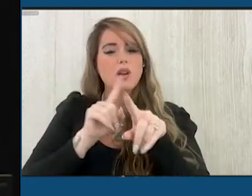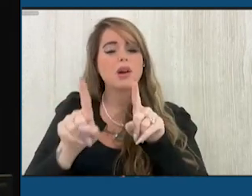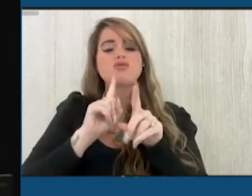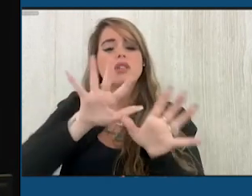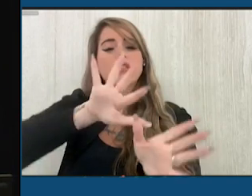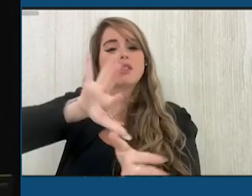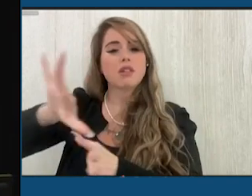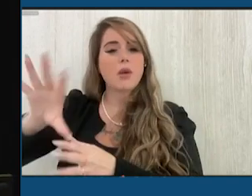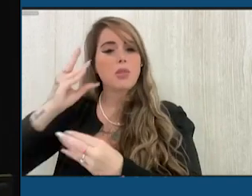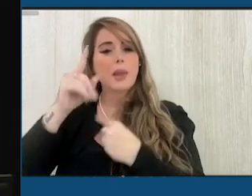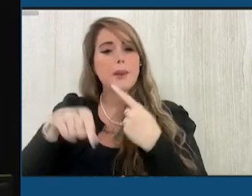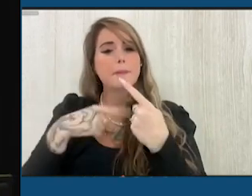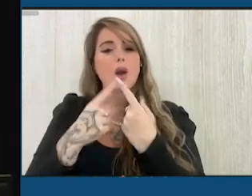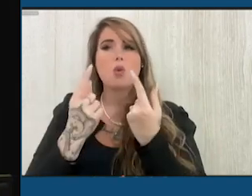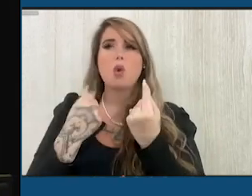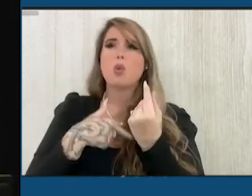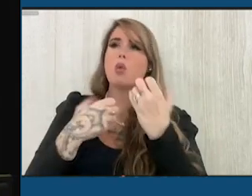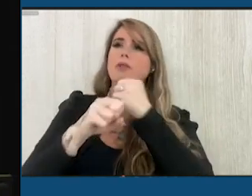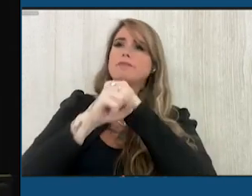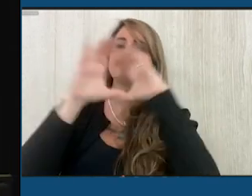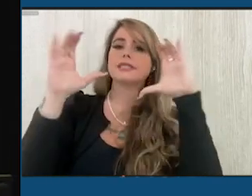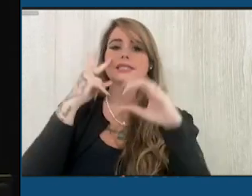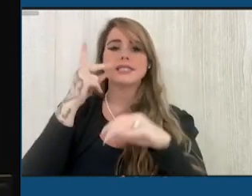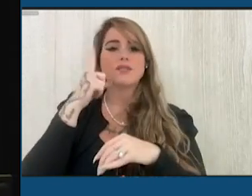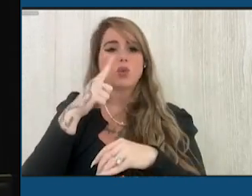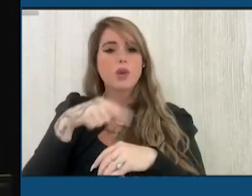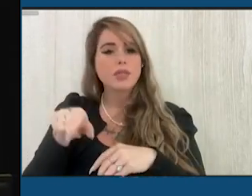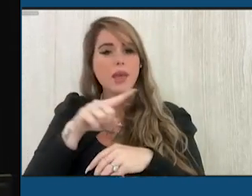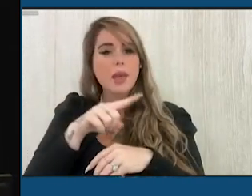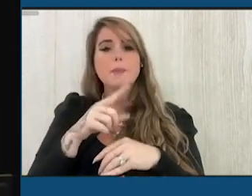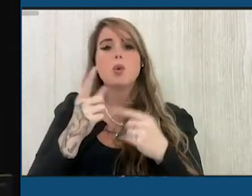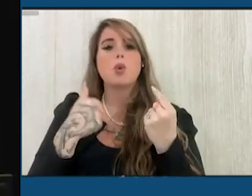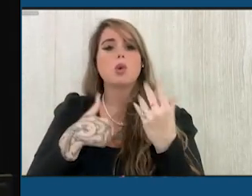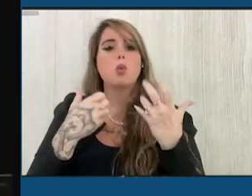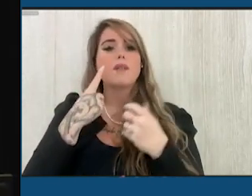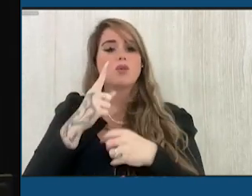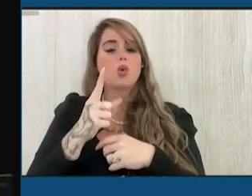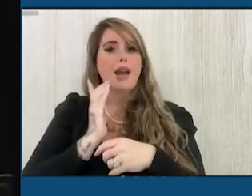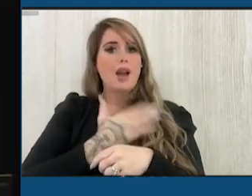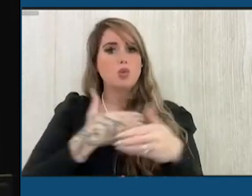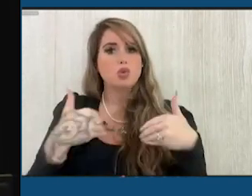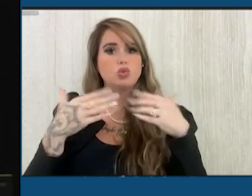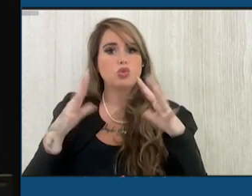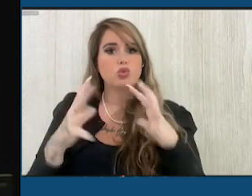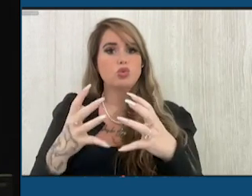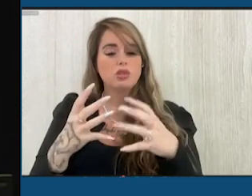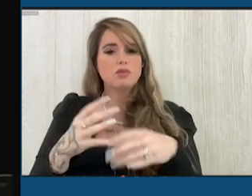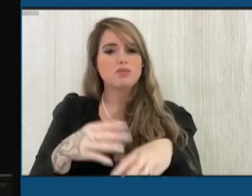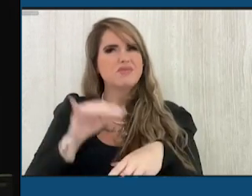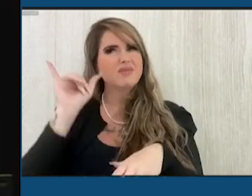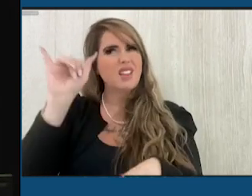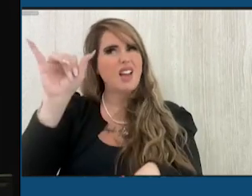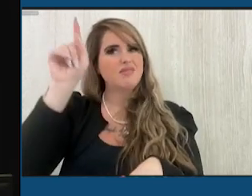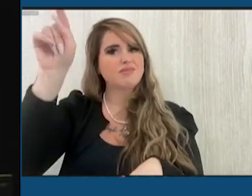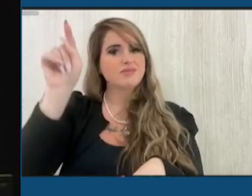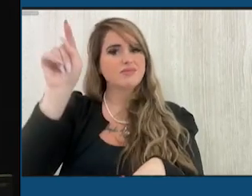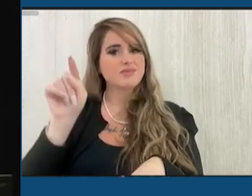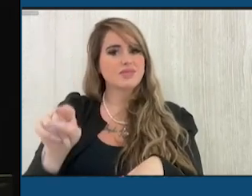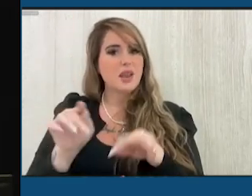for ourselves and we want for youth, these are the things that come up, these are the things that are in people's